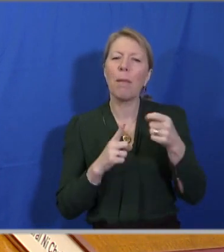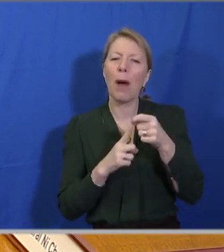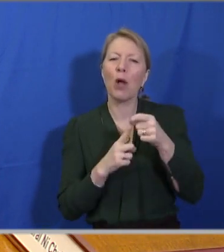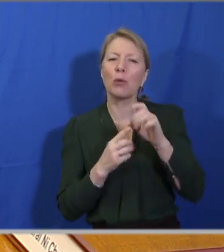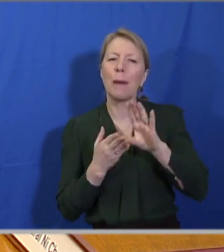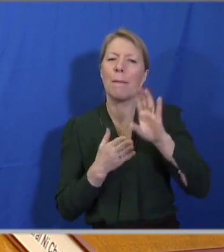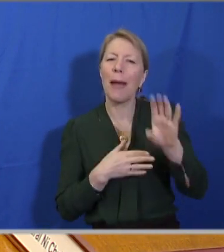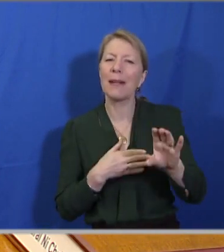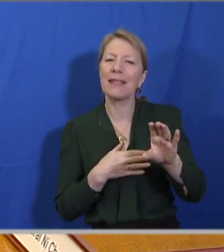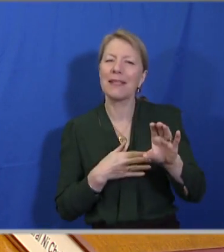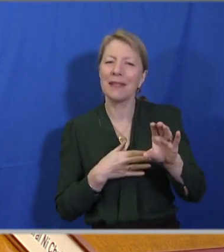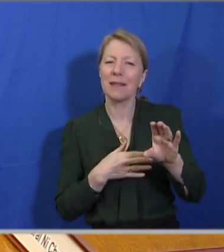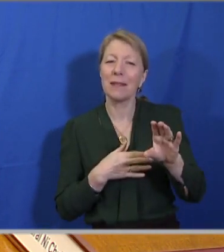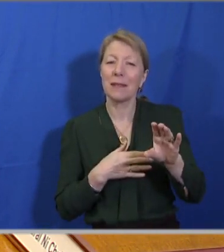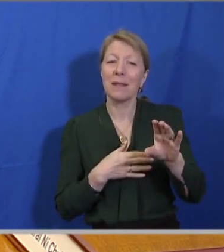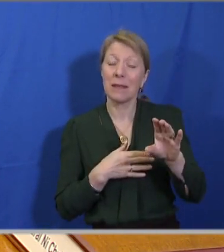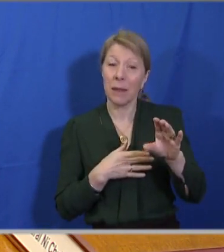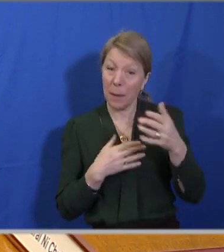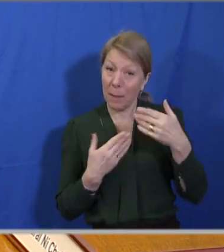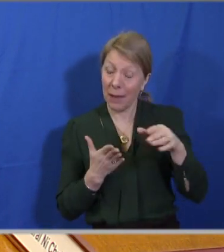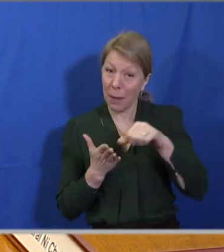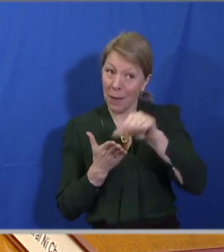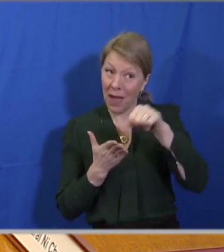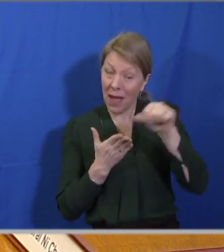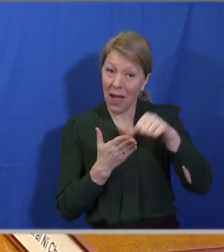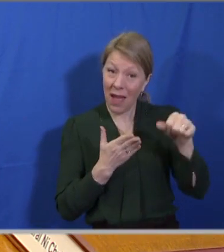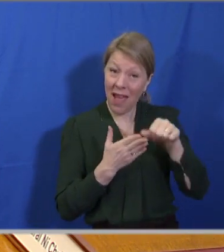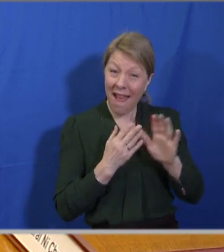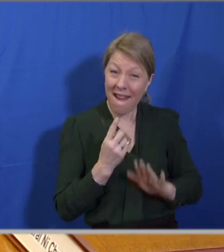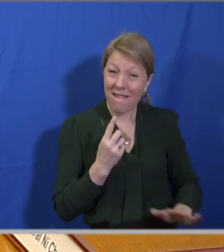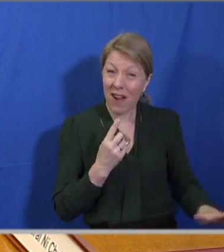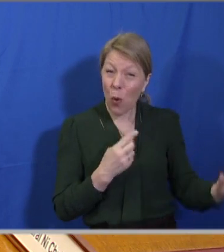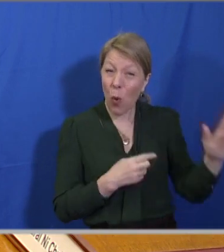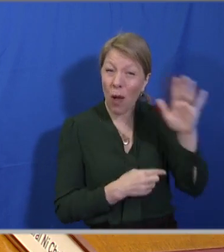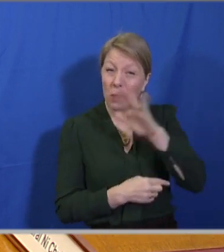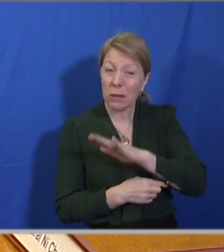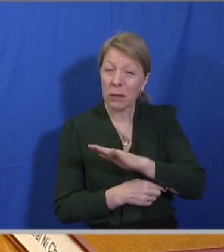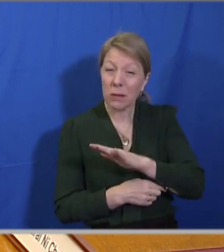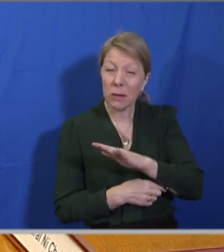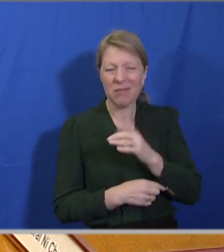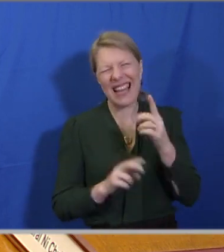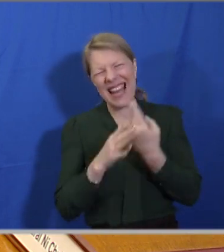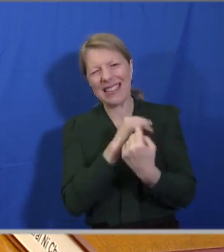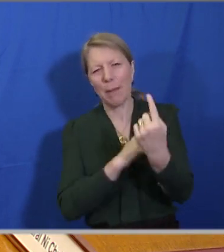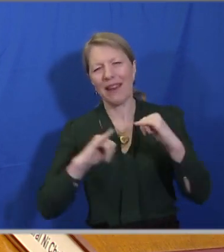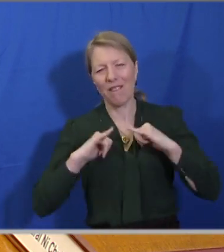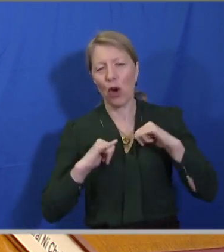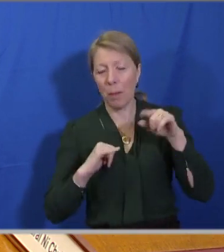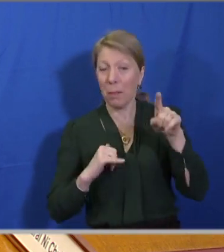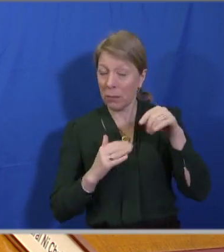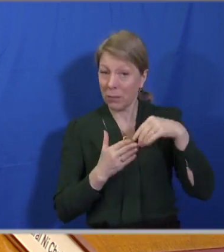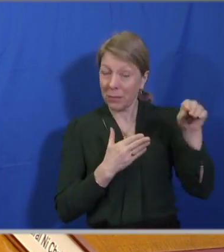for recognition been paid to everyone in the independent sector? If we could get that confirmed, because that is still something each of us are